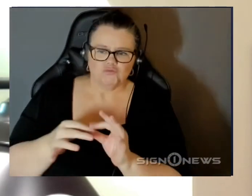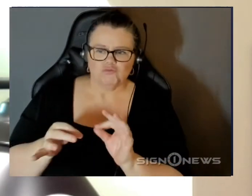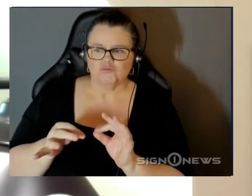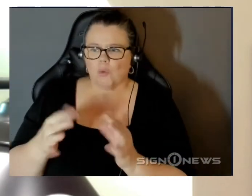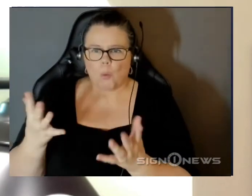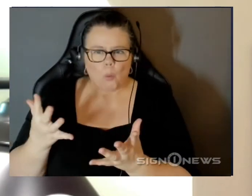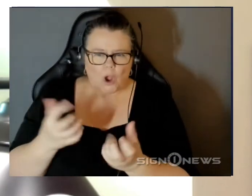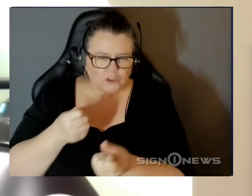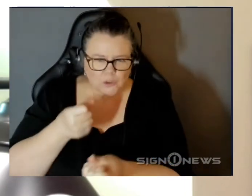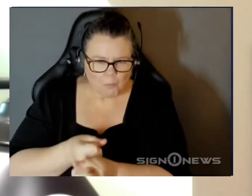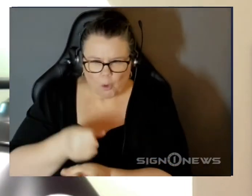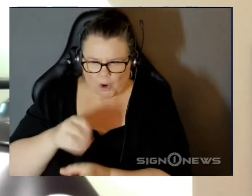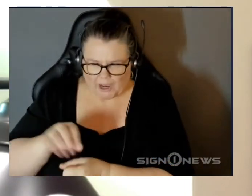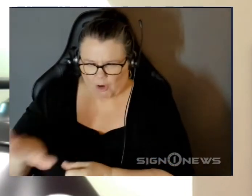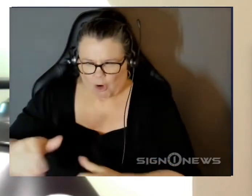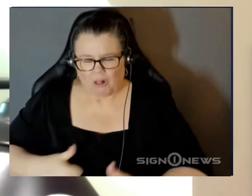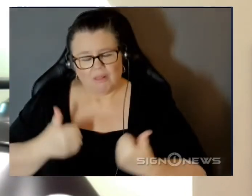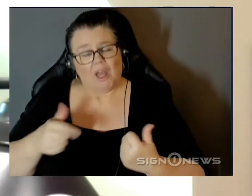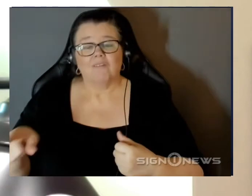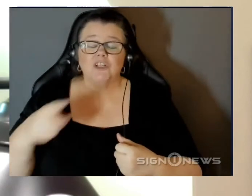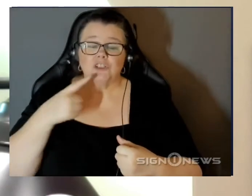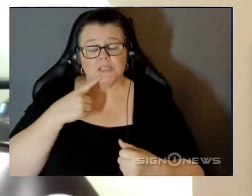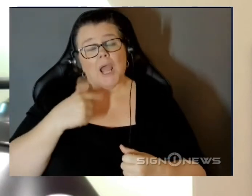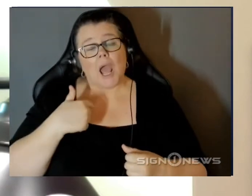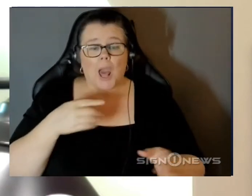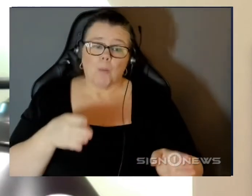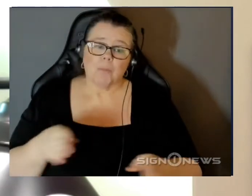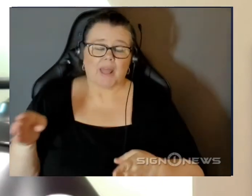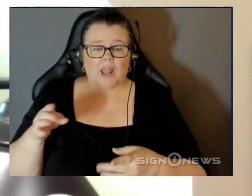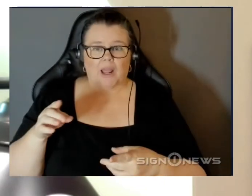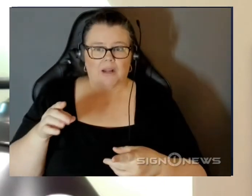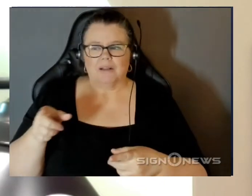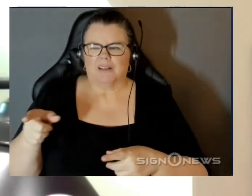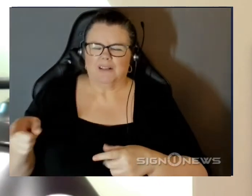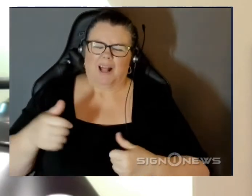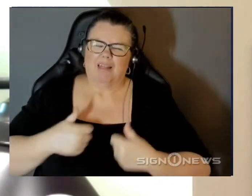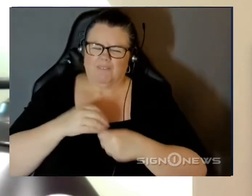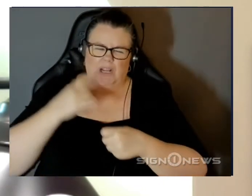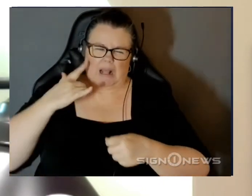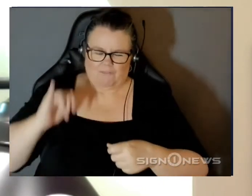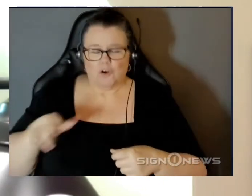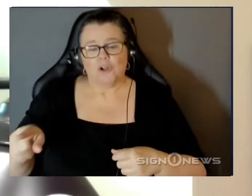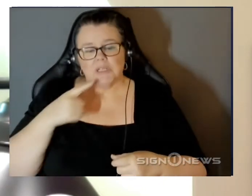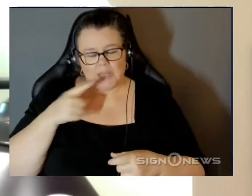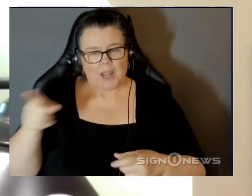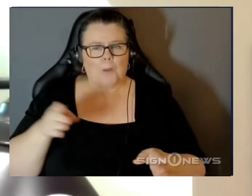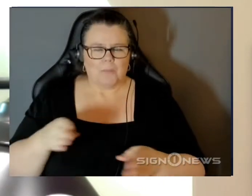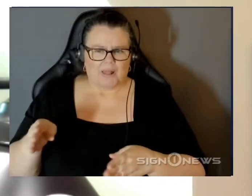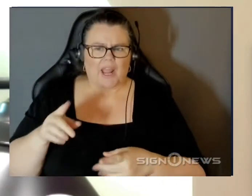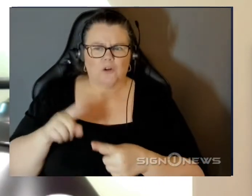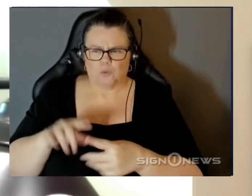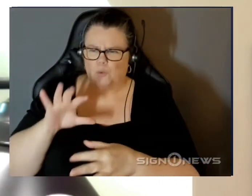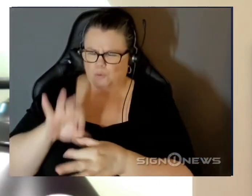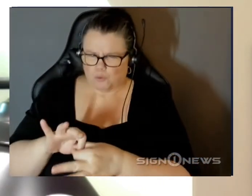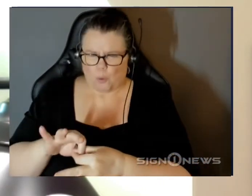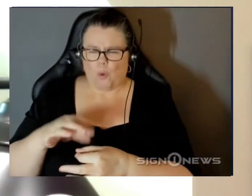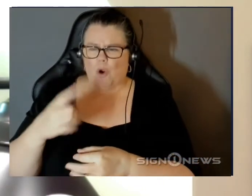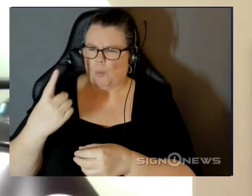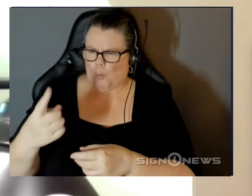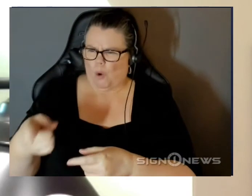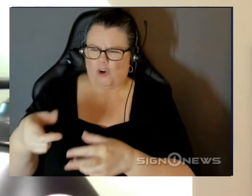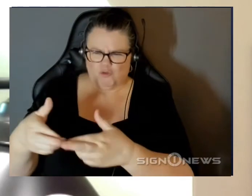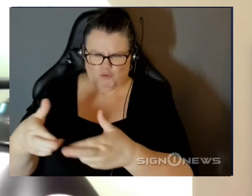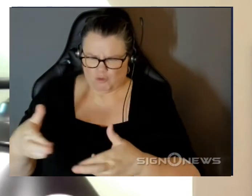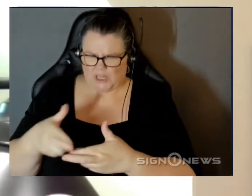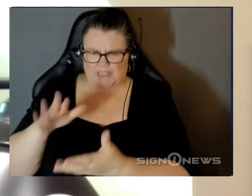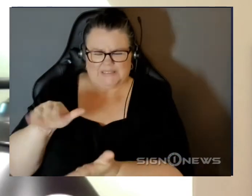She goes, I plan to join the self-determination program next month. This is someone based in California. It is a new program with the regional center that allows one to choose